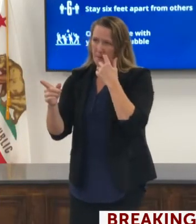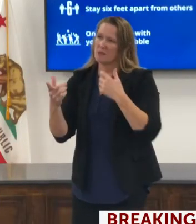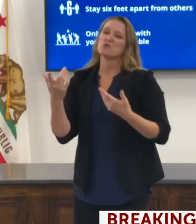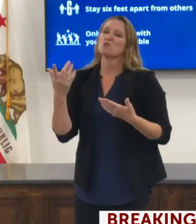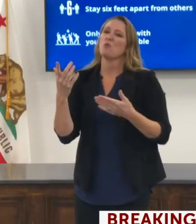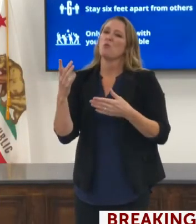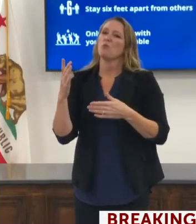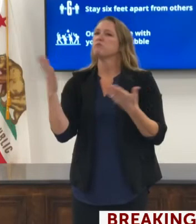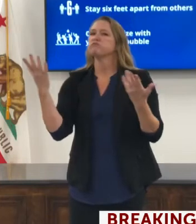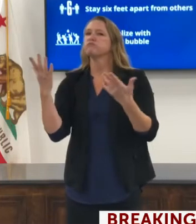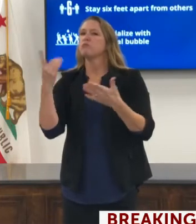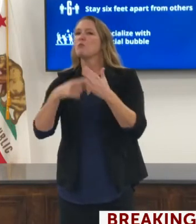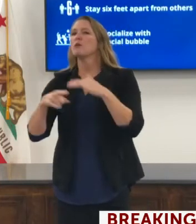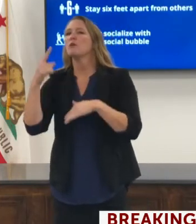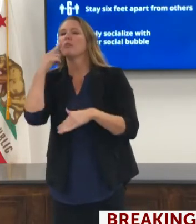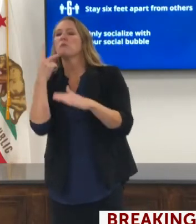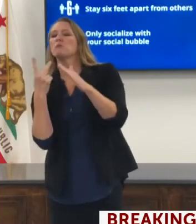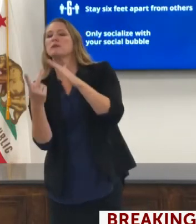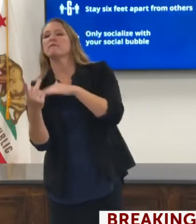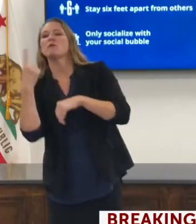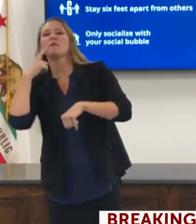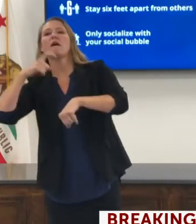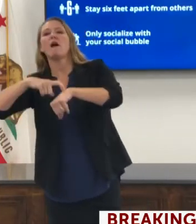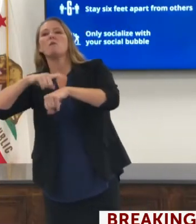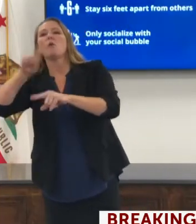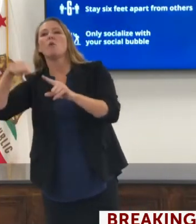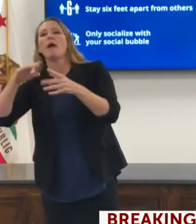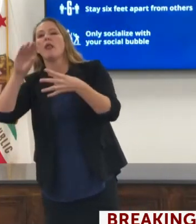and eventually the lowest tier?